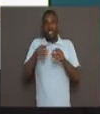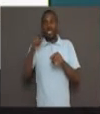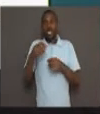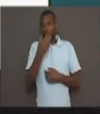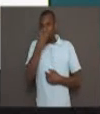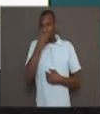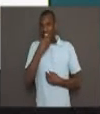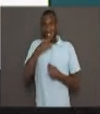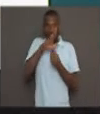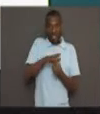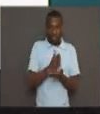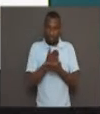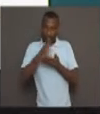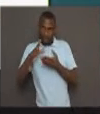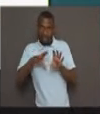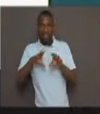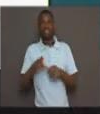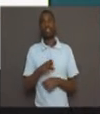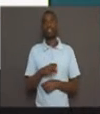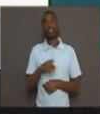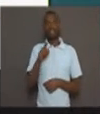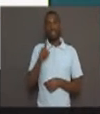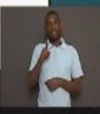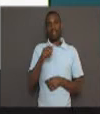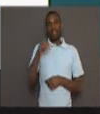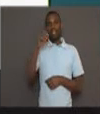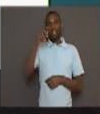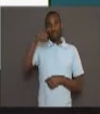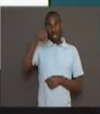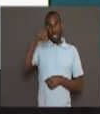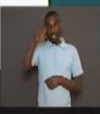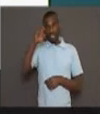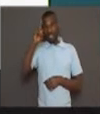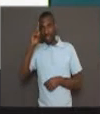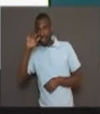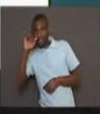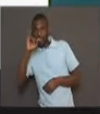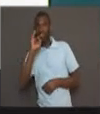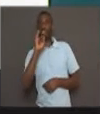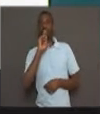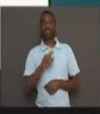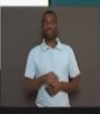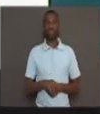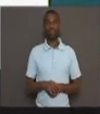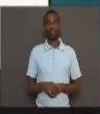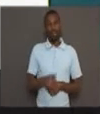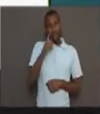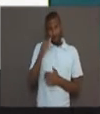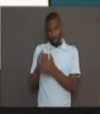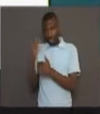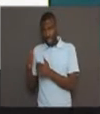heating effects of the eddy current. One side of the core